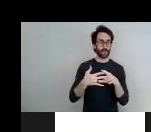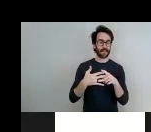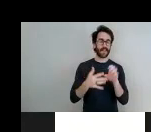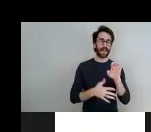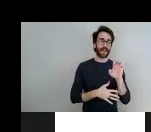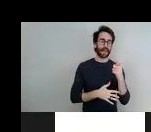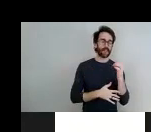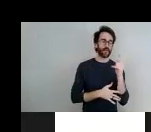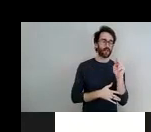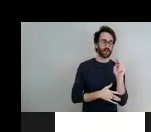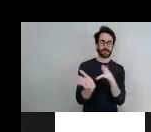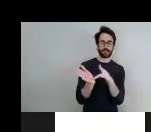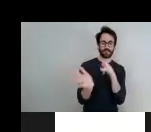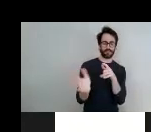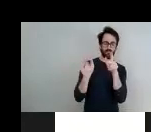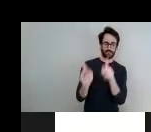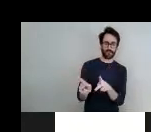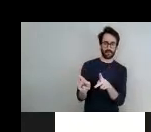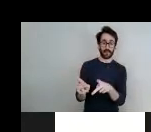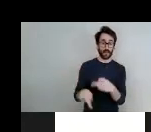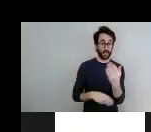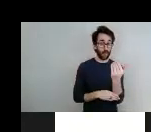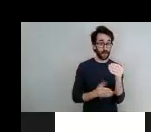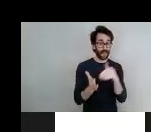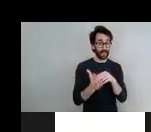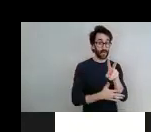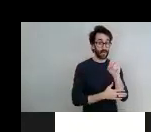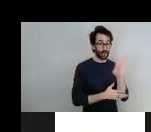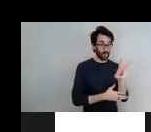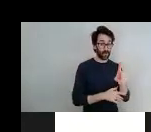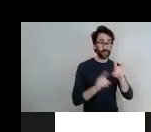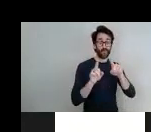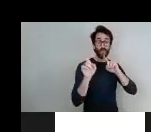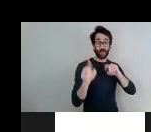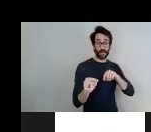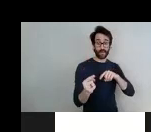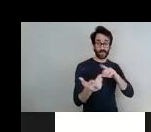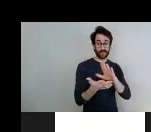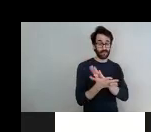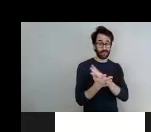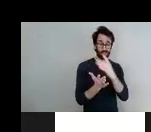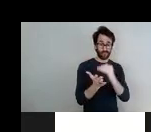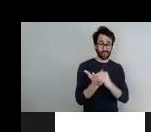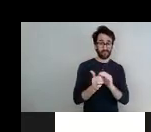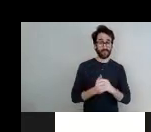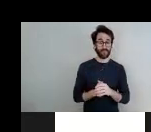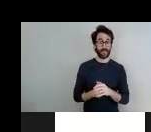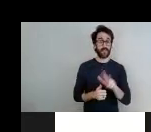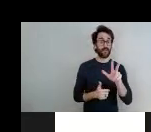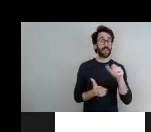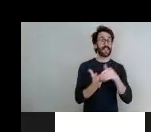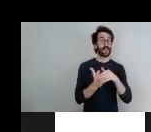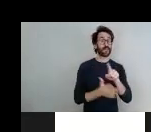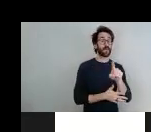extortion, with 14,202 reports received. and